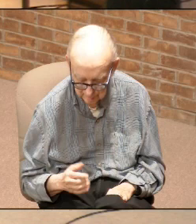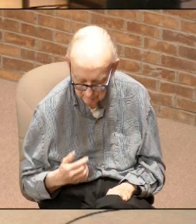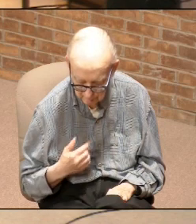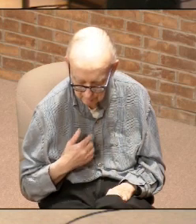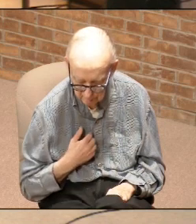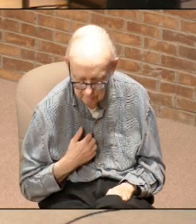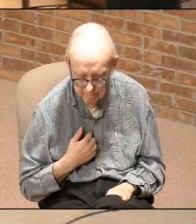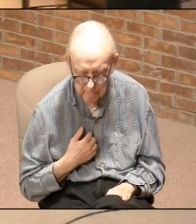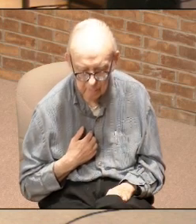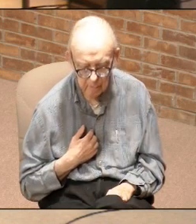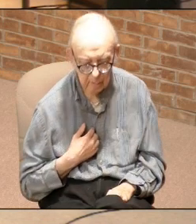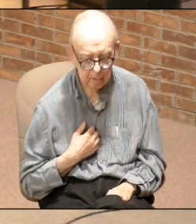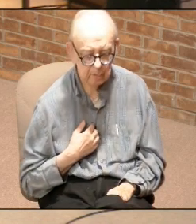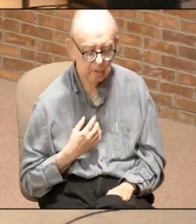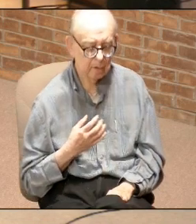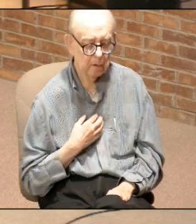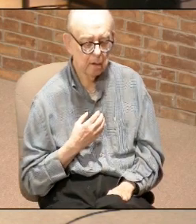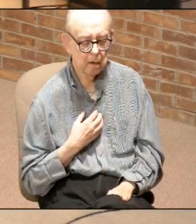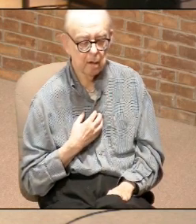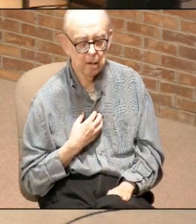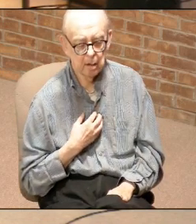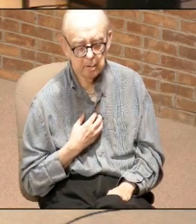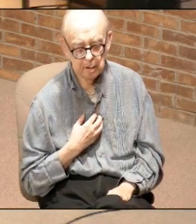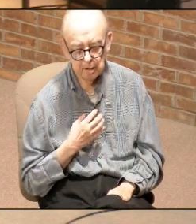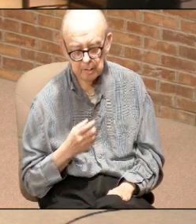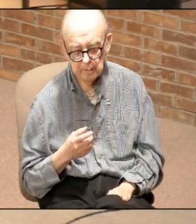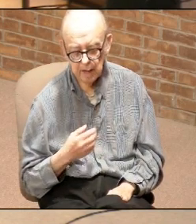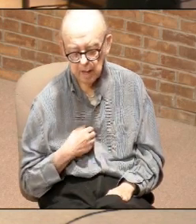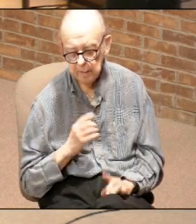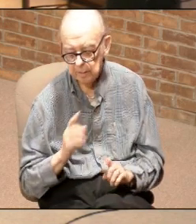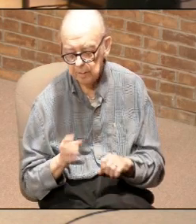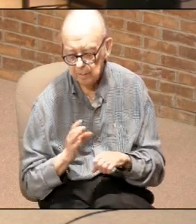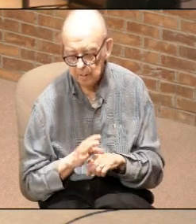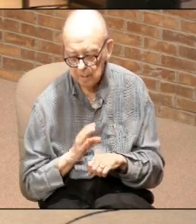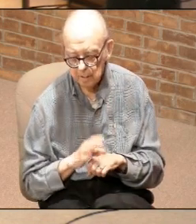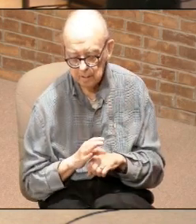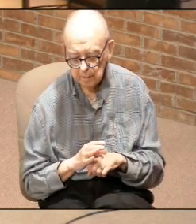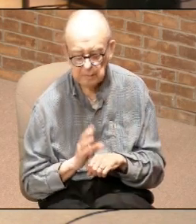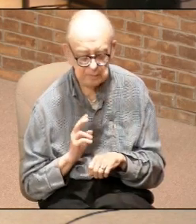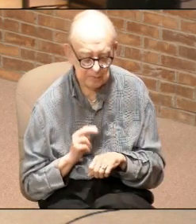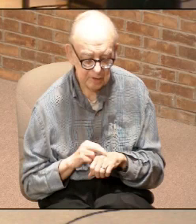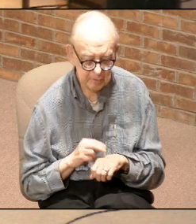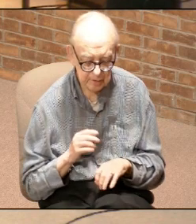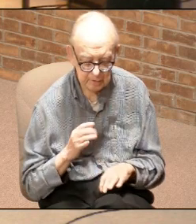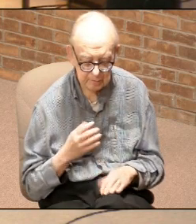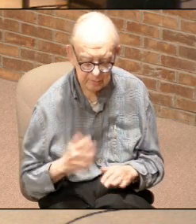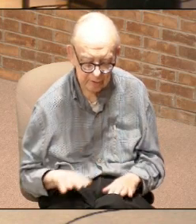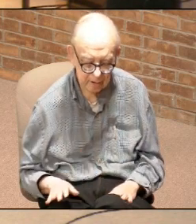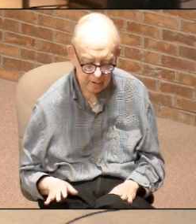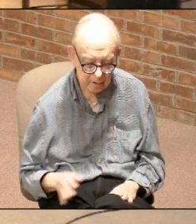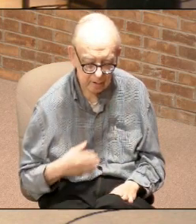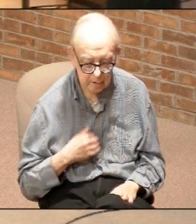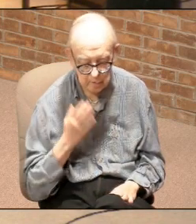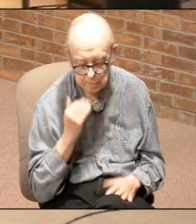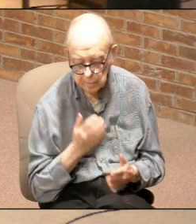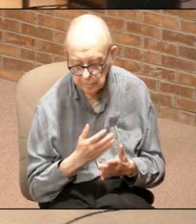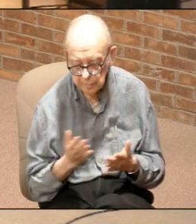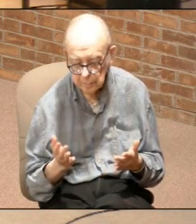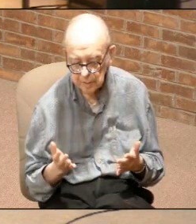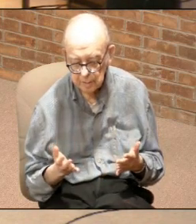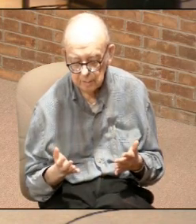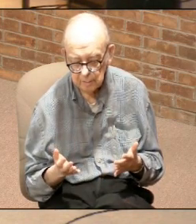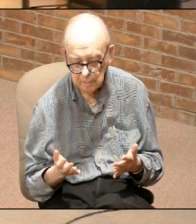i i complained about having to go to church i was a typical child but you want to know something